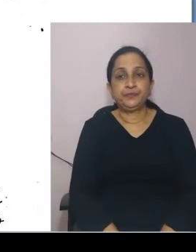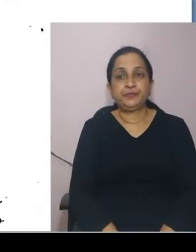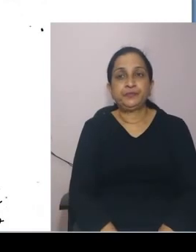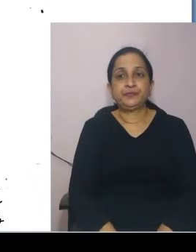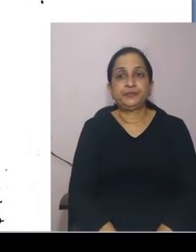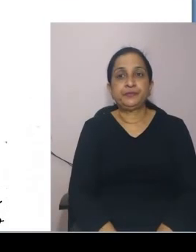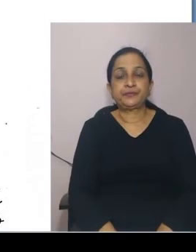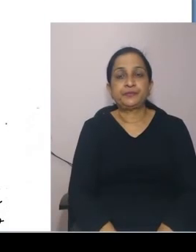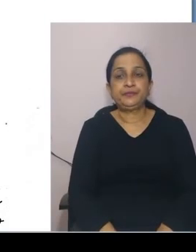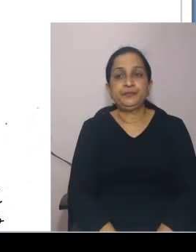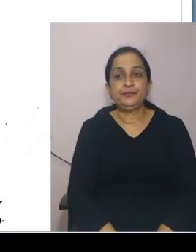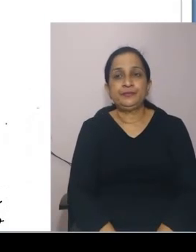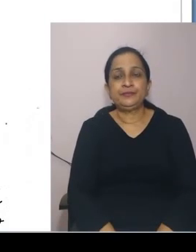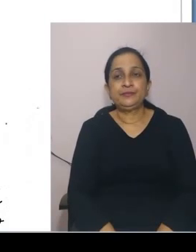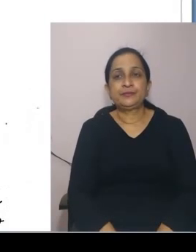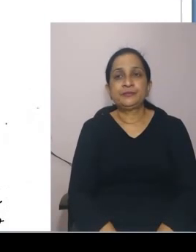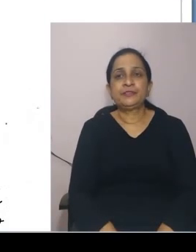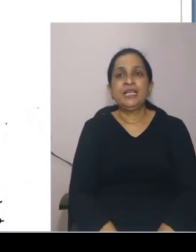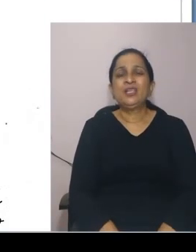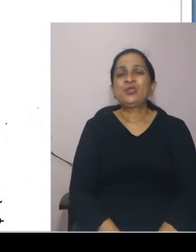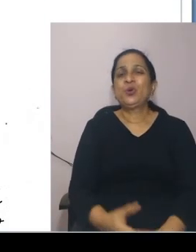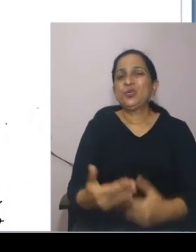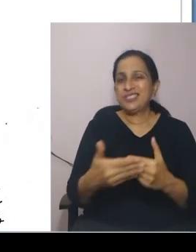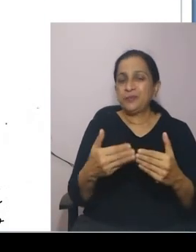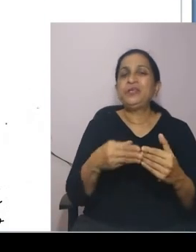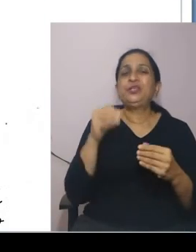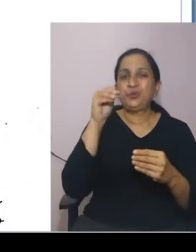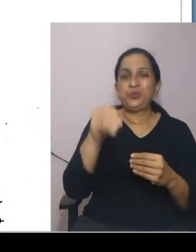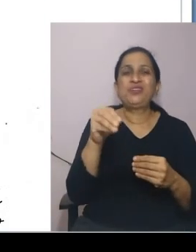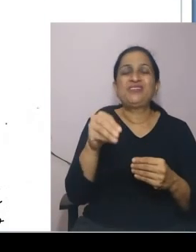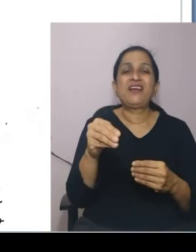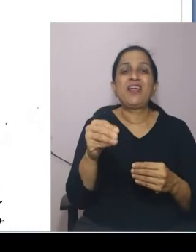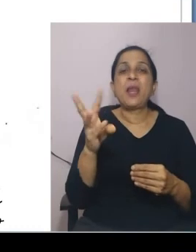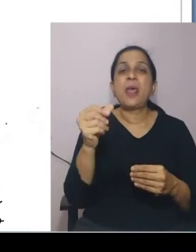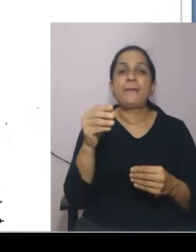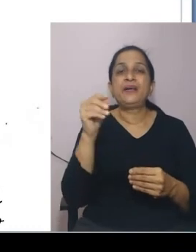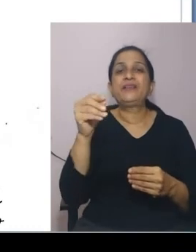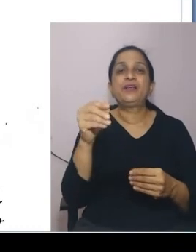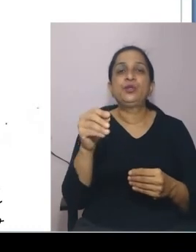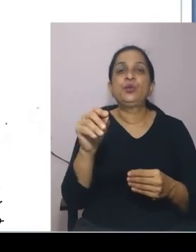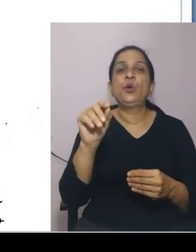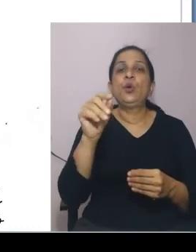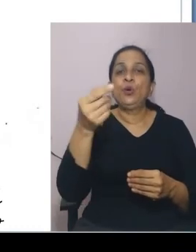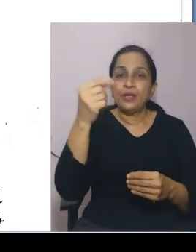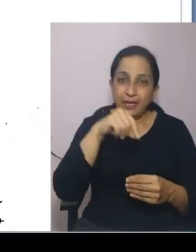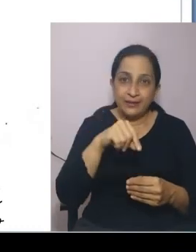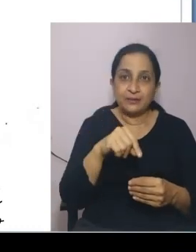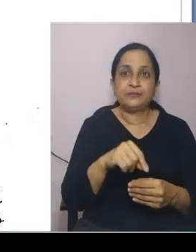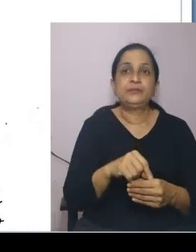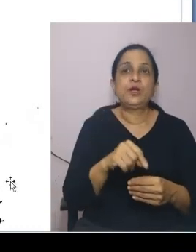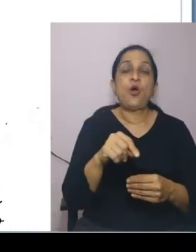And you can simply put that value and then write the equation.